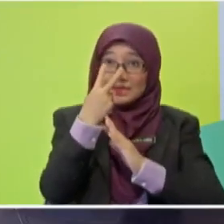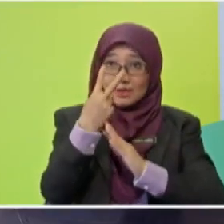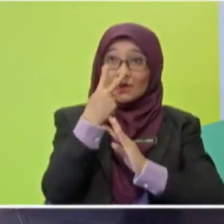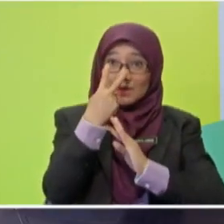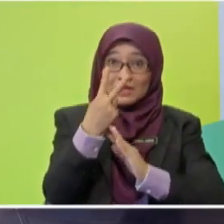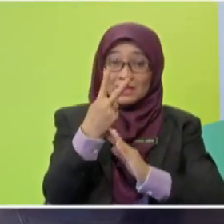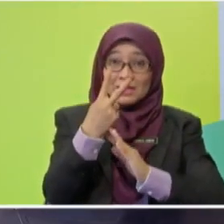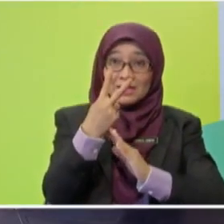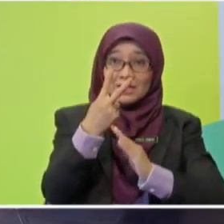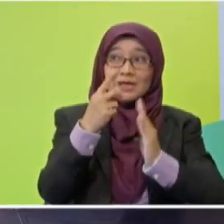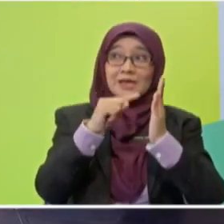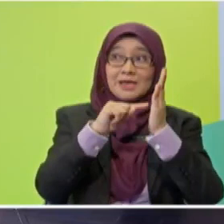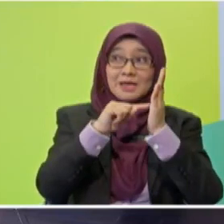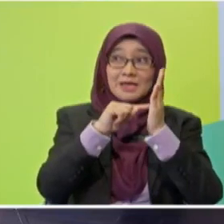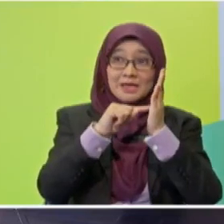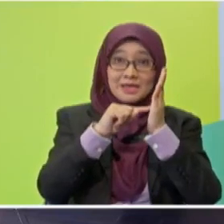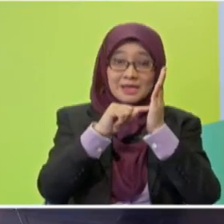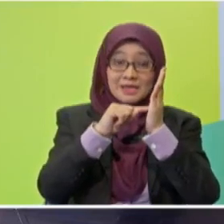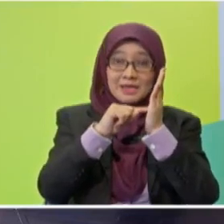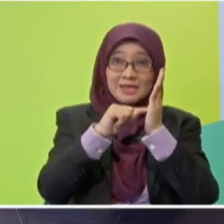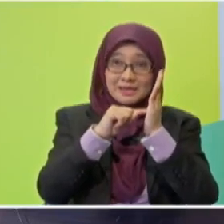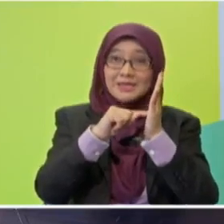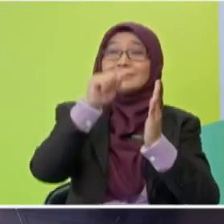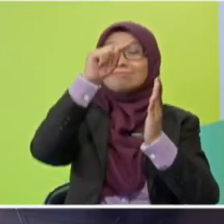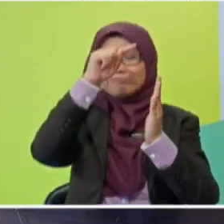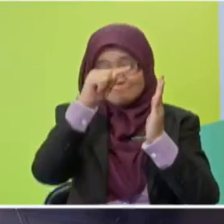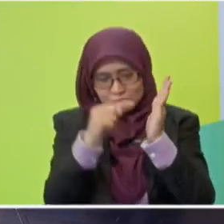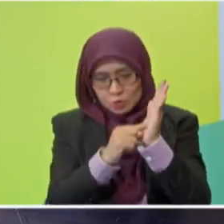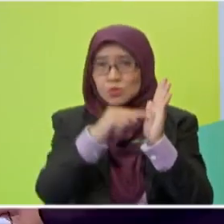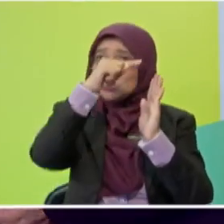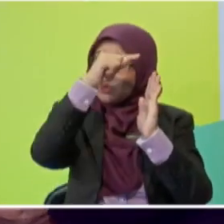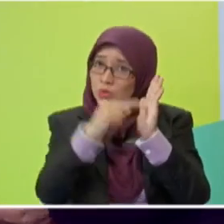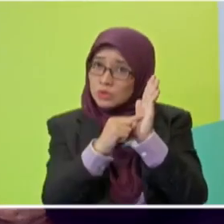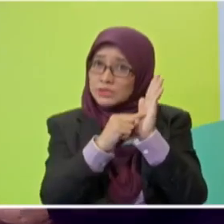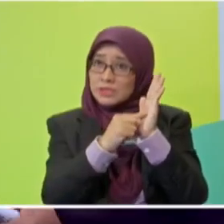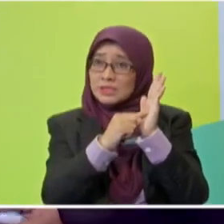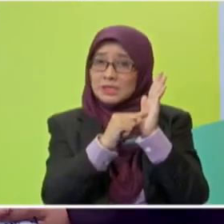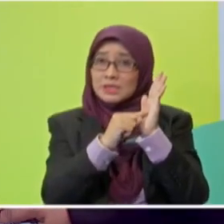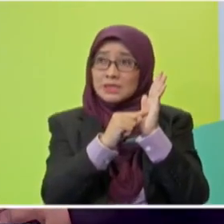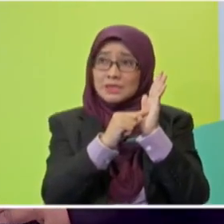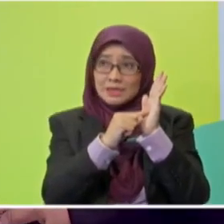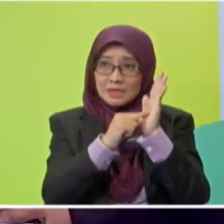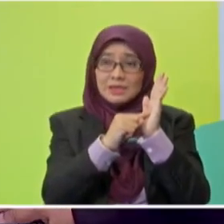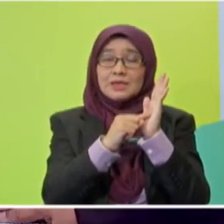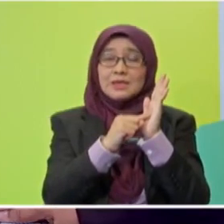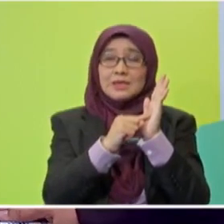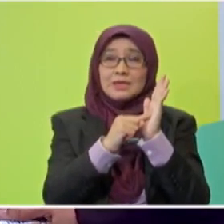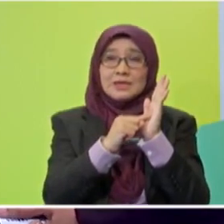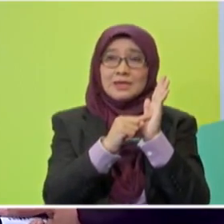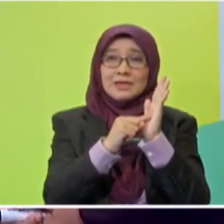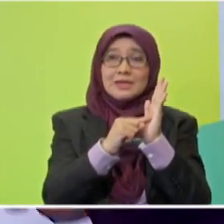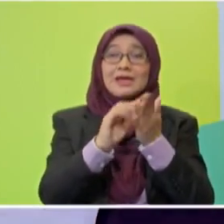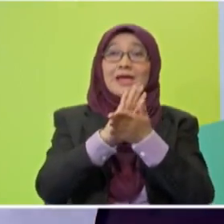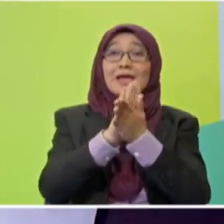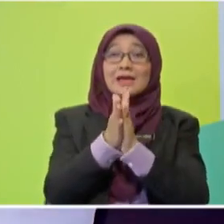started here also with 1 decimal point. Just drop it. I will Okay. bring it Place down. it alignedly straight. Okay, align it Yes. straight. Okay. So